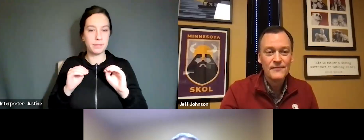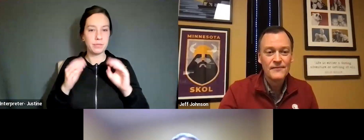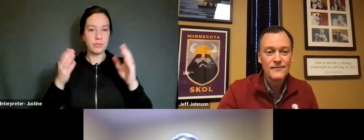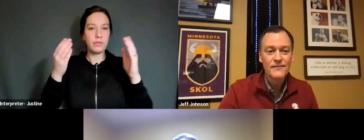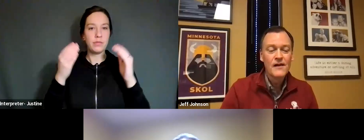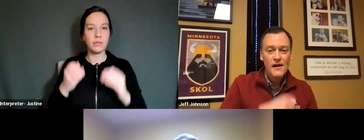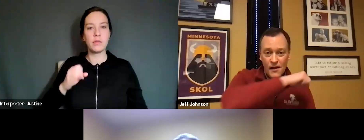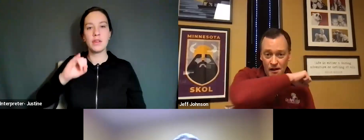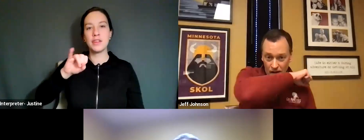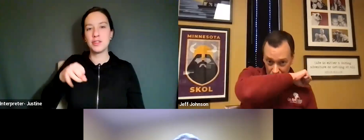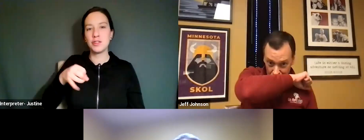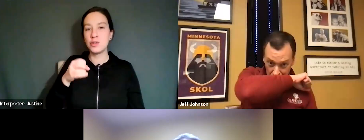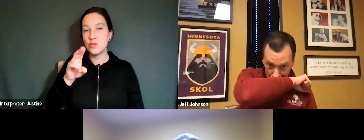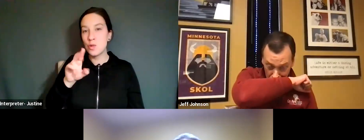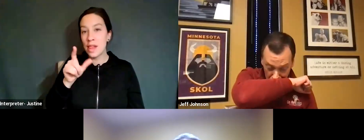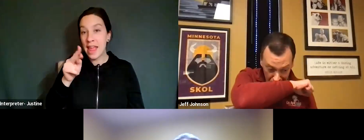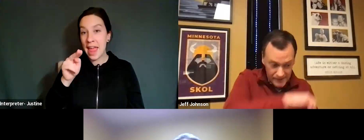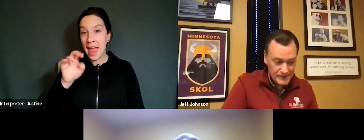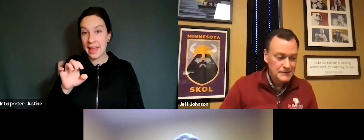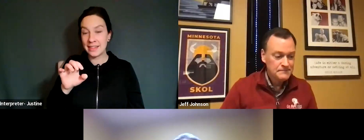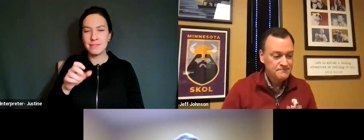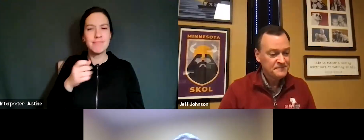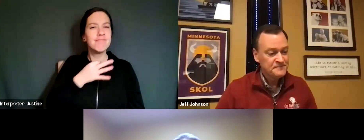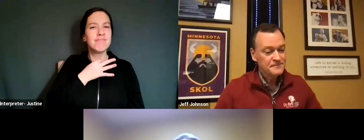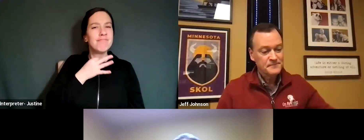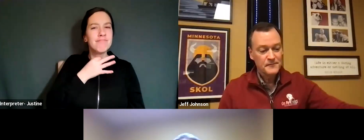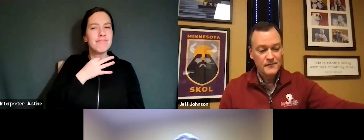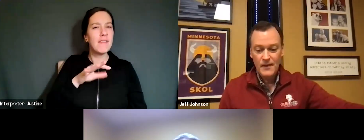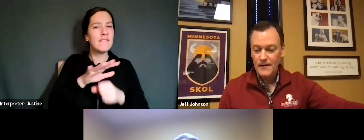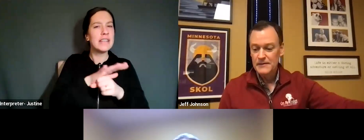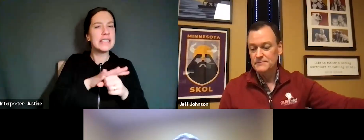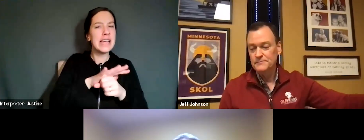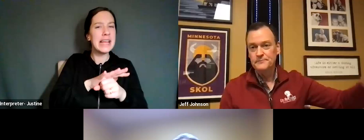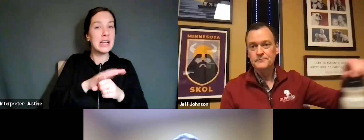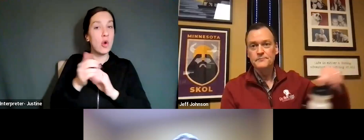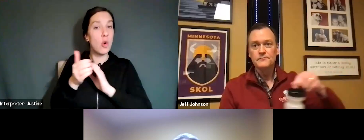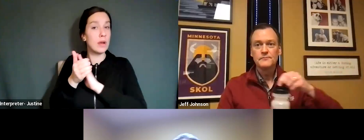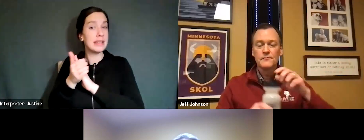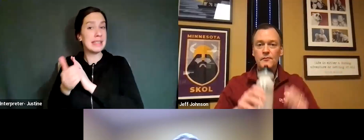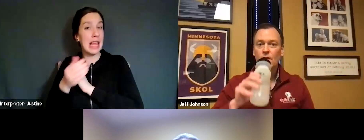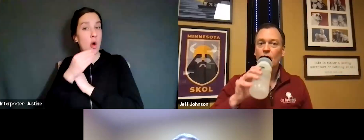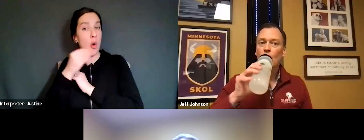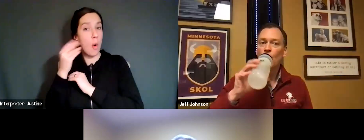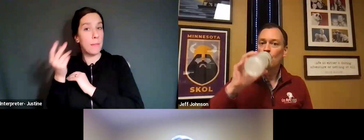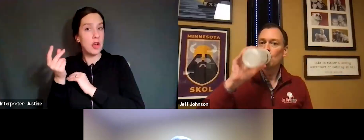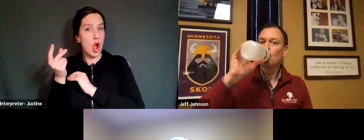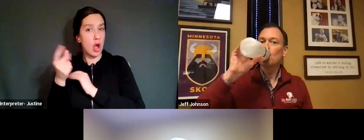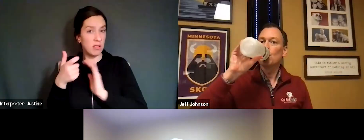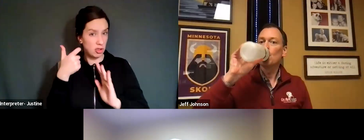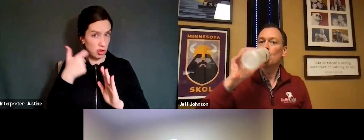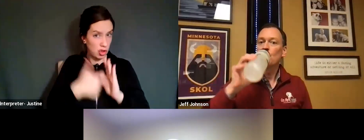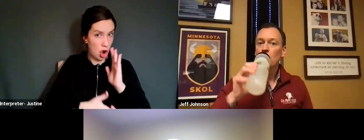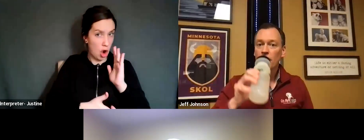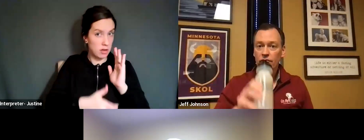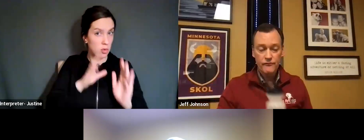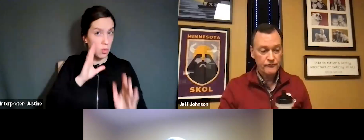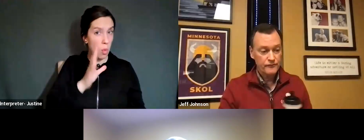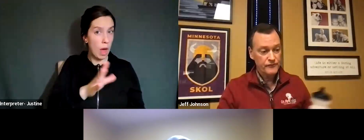Julianne, will there be a charge for the facility or skilled home companion dogs? At this point,